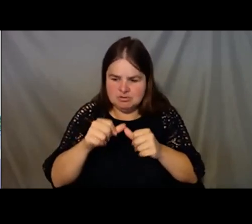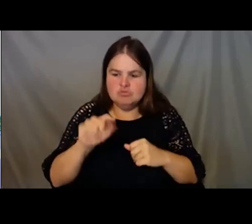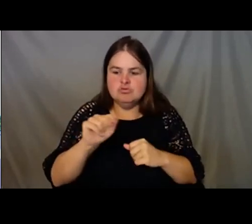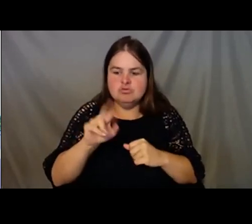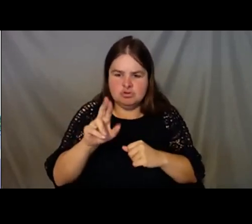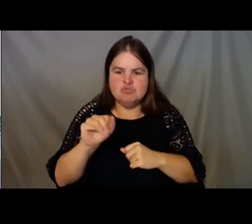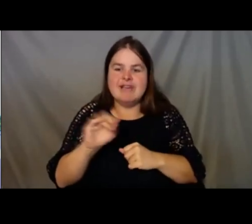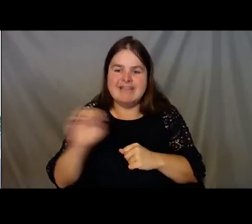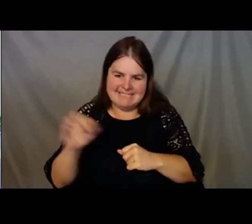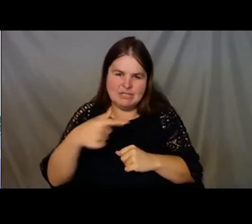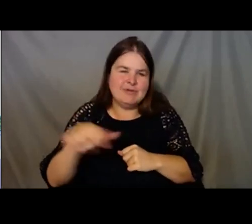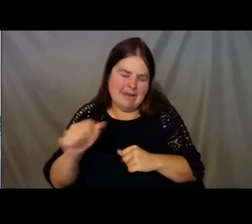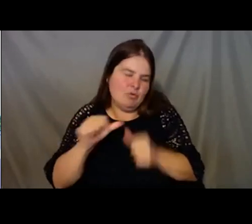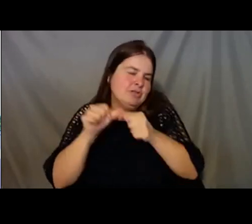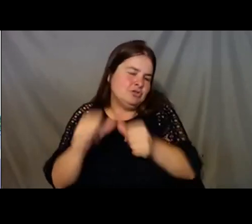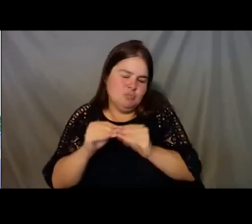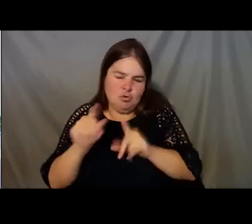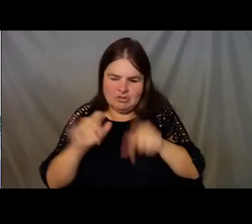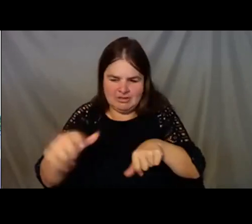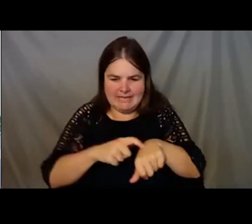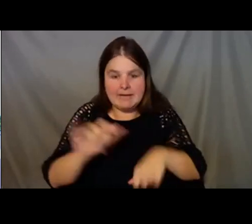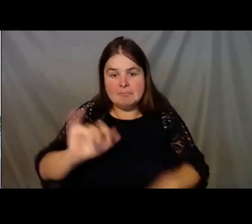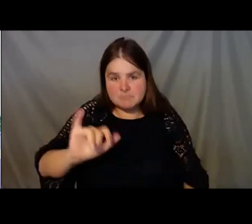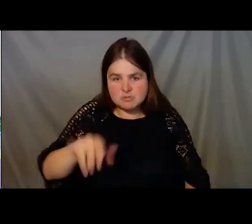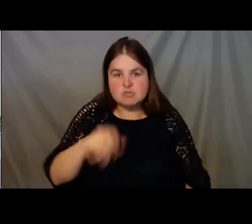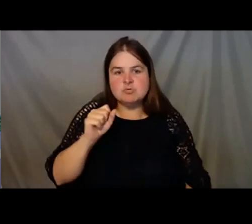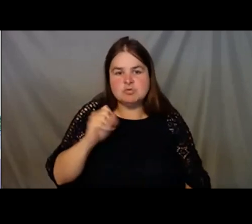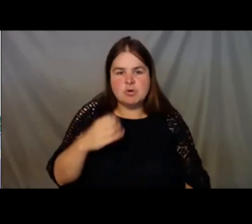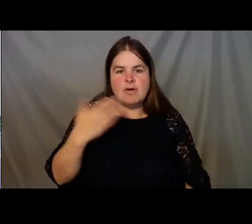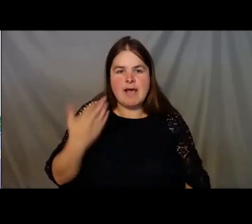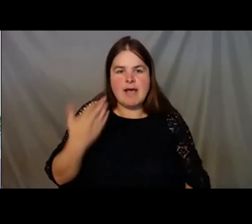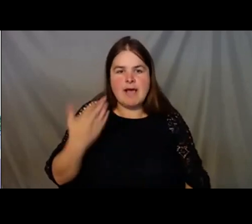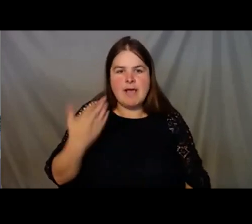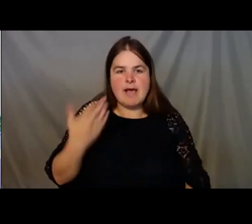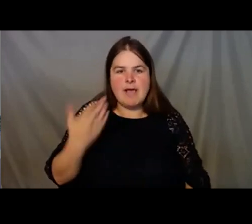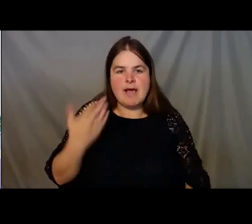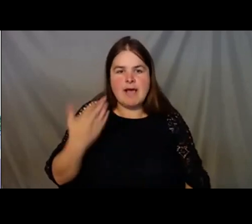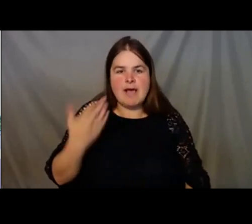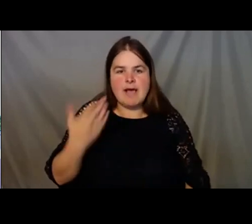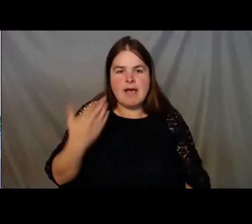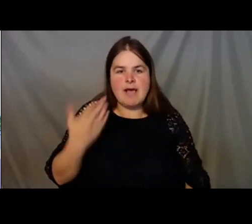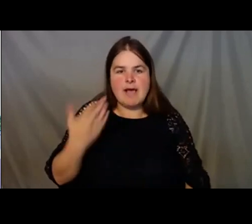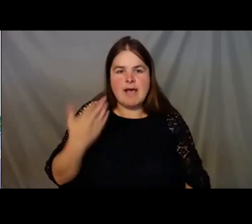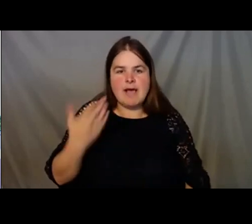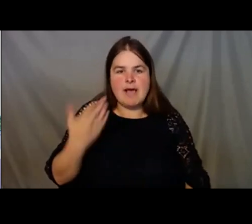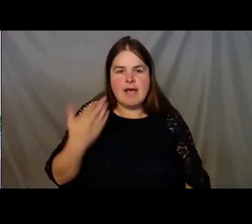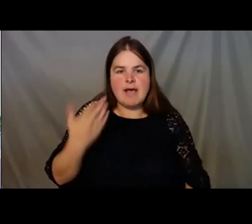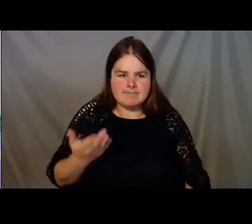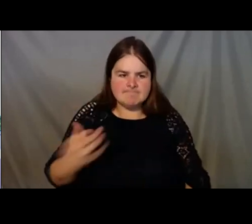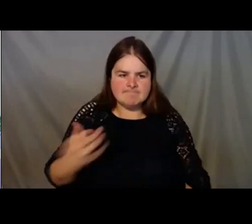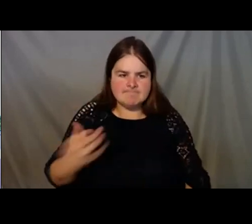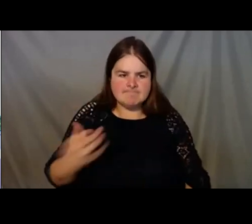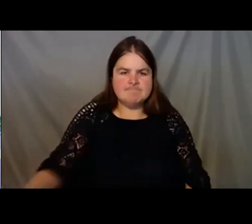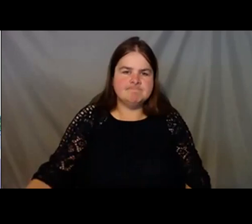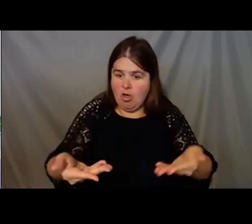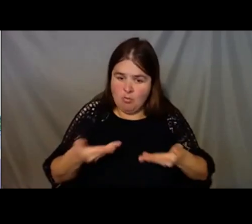that point as well. So you are welcome to raise a hand. I'll have my participants tab pulled